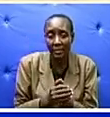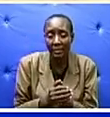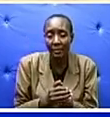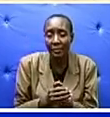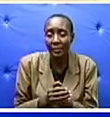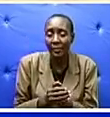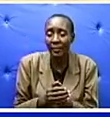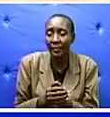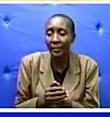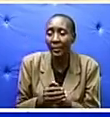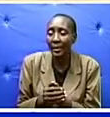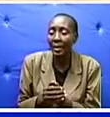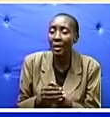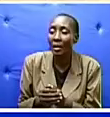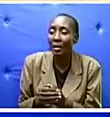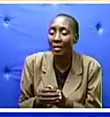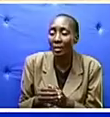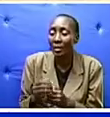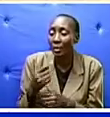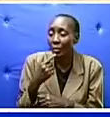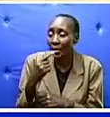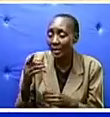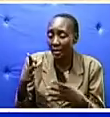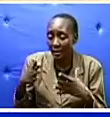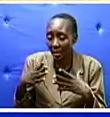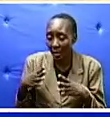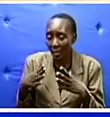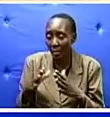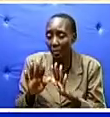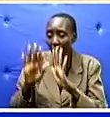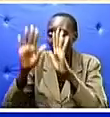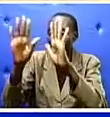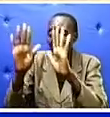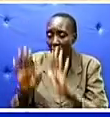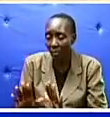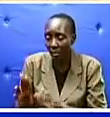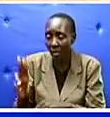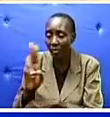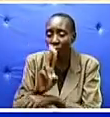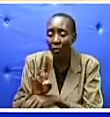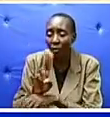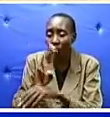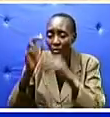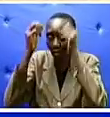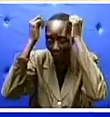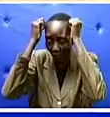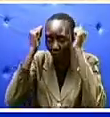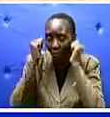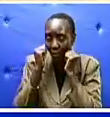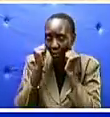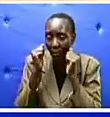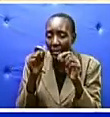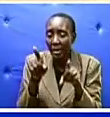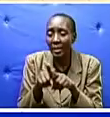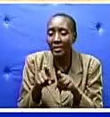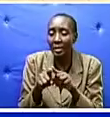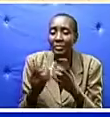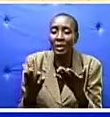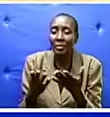we sensitize, telling them the importance of the condom use. Even some of the facility, they